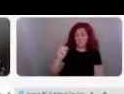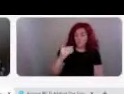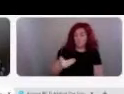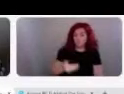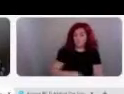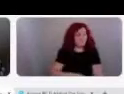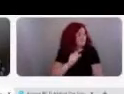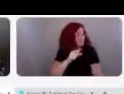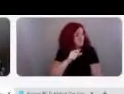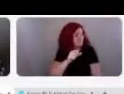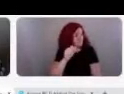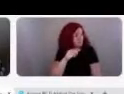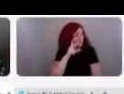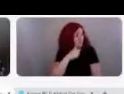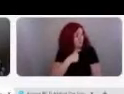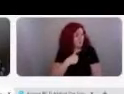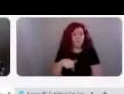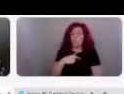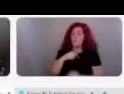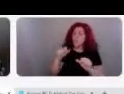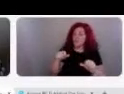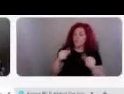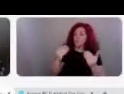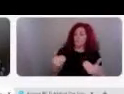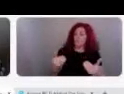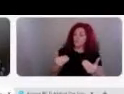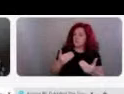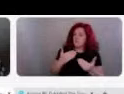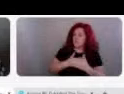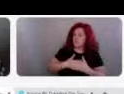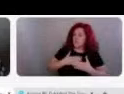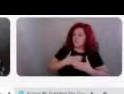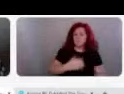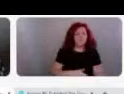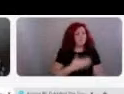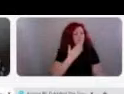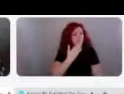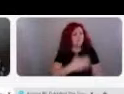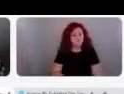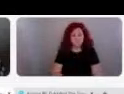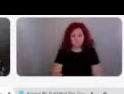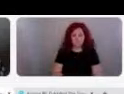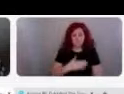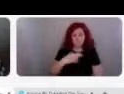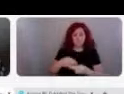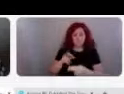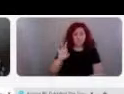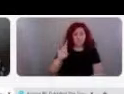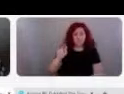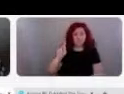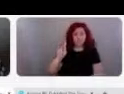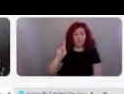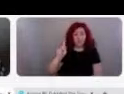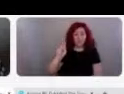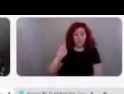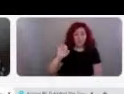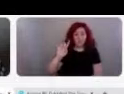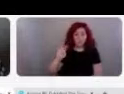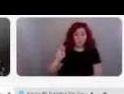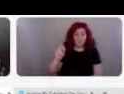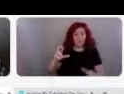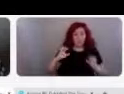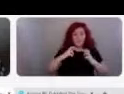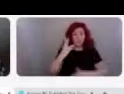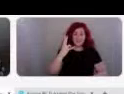yes can you hear me we can hear you please proceed thank you my name is frank rizzo and i'm a retired